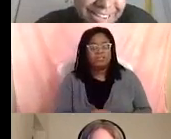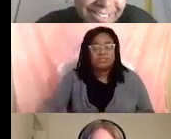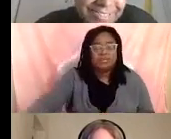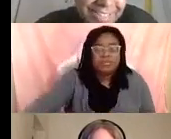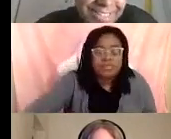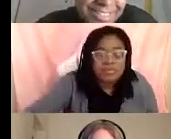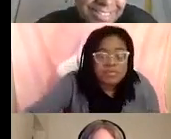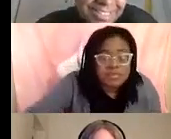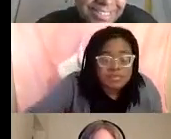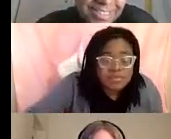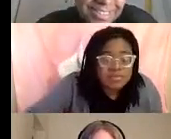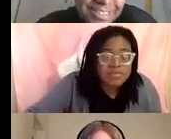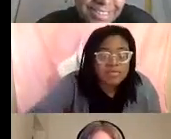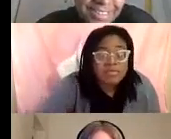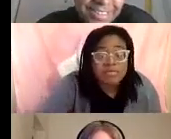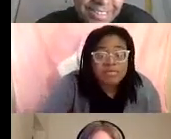Wait, I love this.